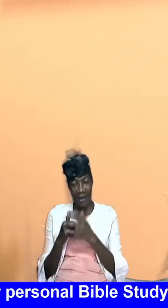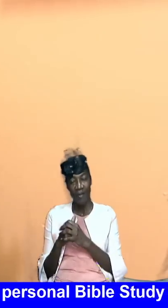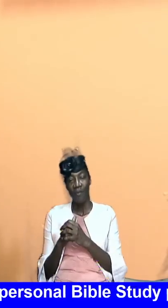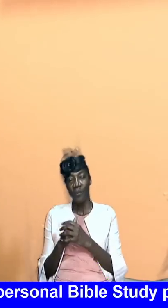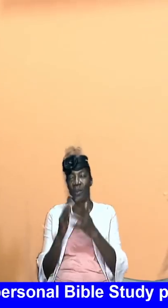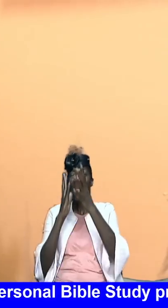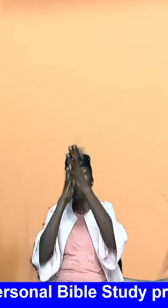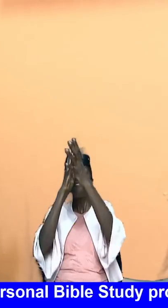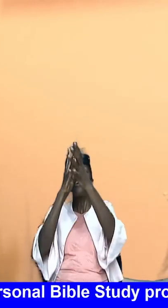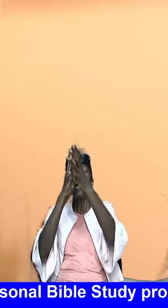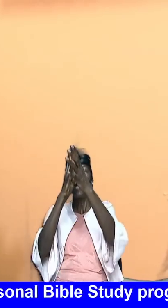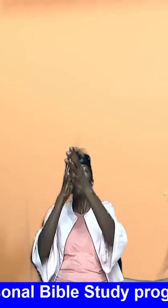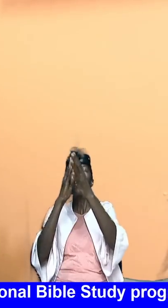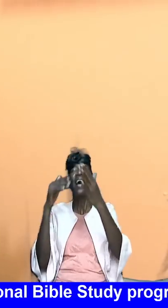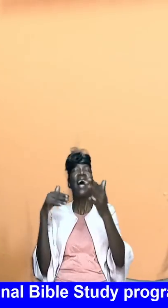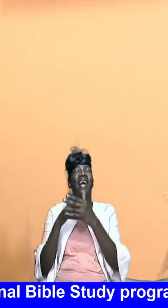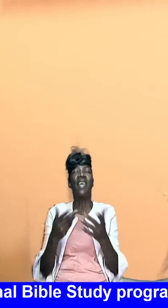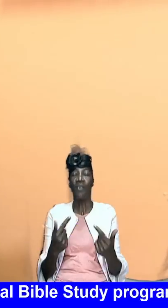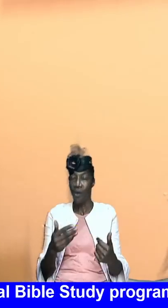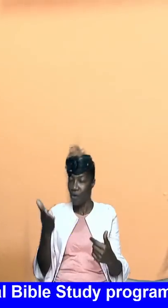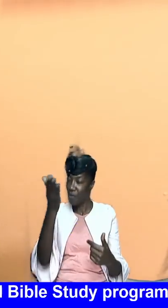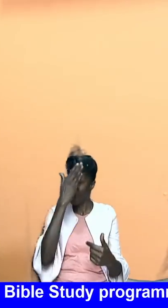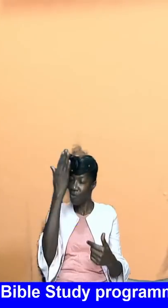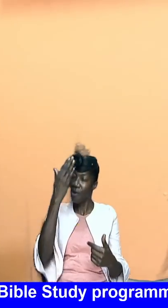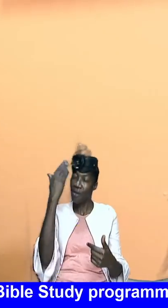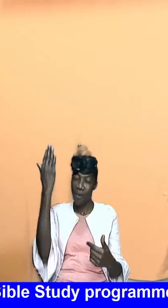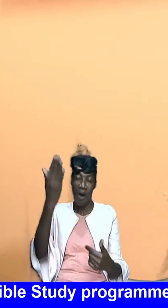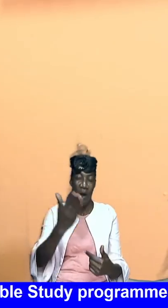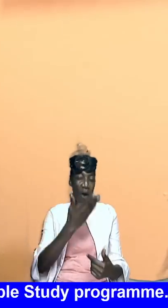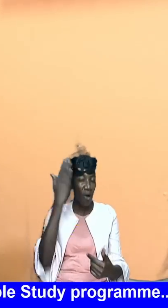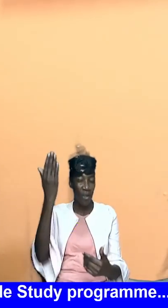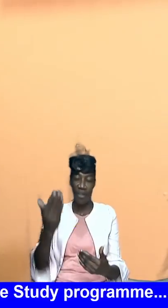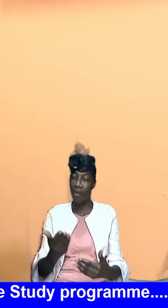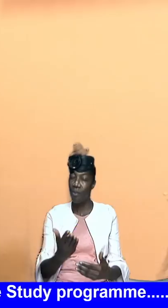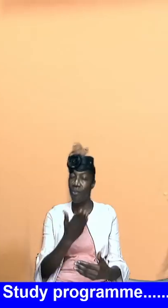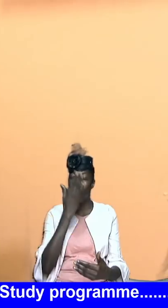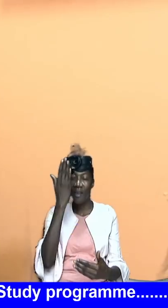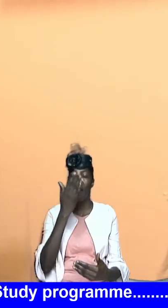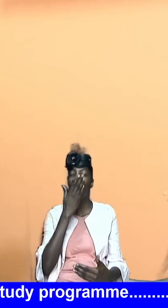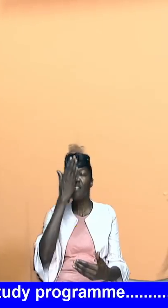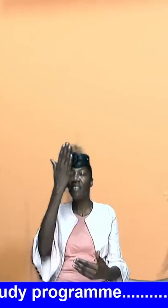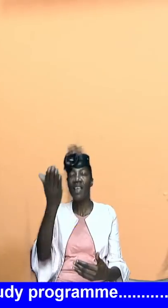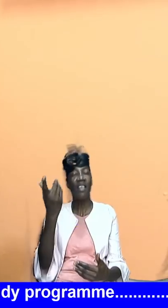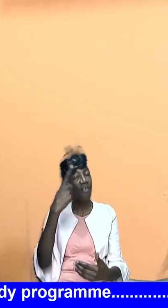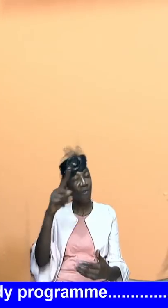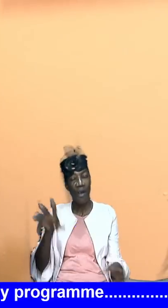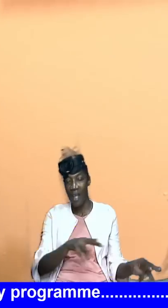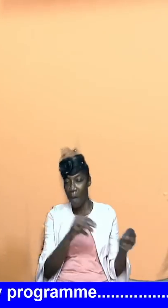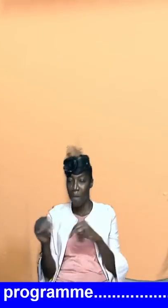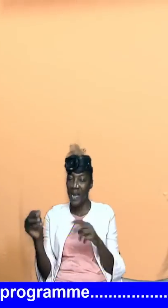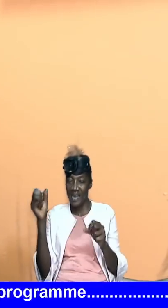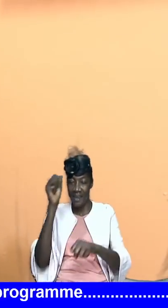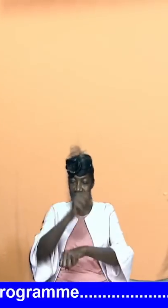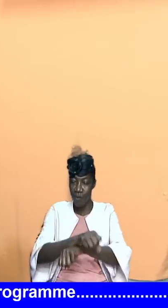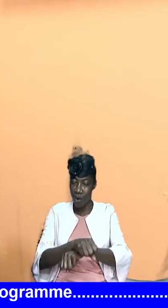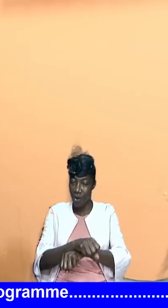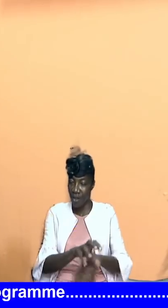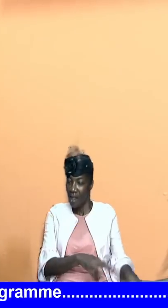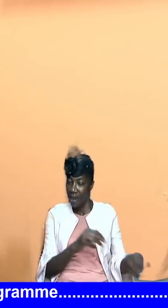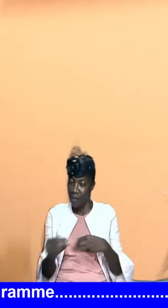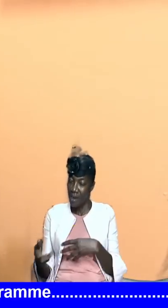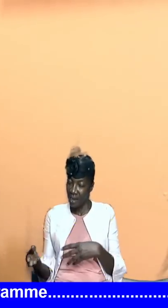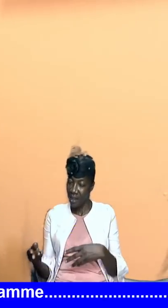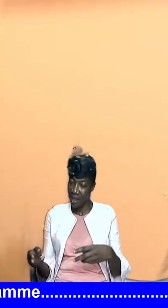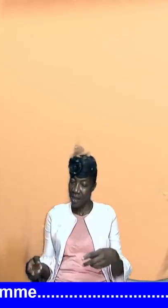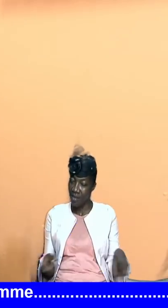prayer. Father, again, we come before your awesome presence, and we thank you for your mighty works, the mighty things that you